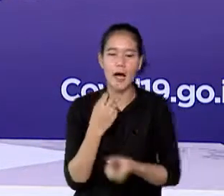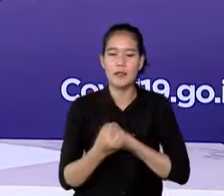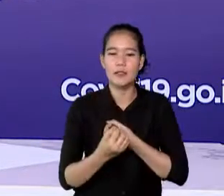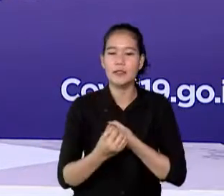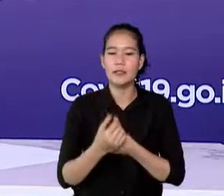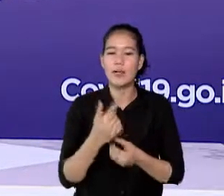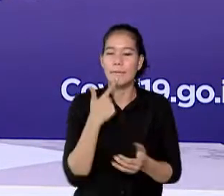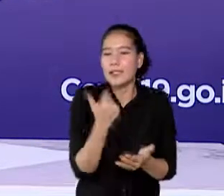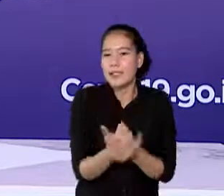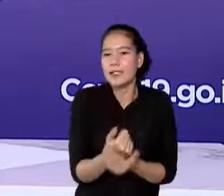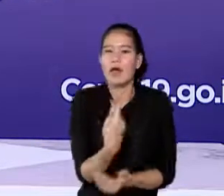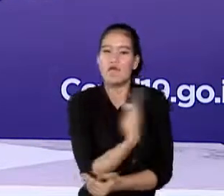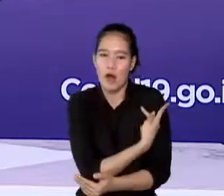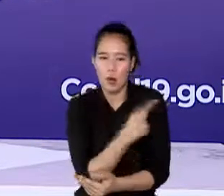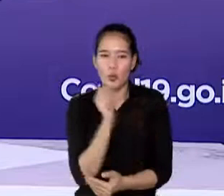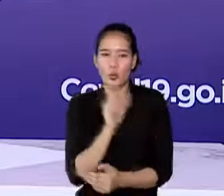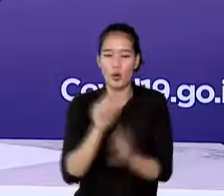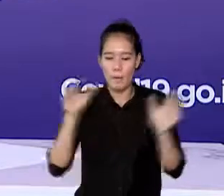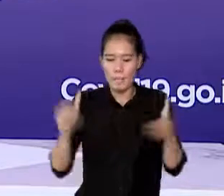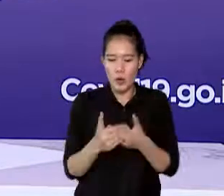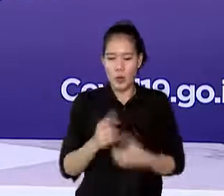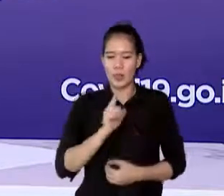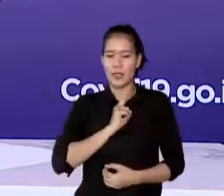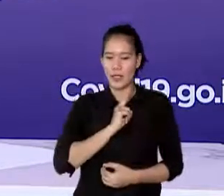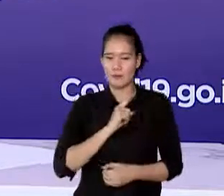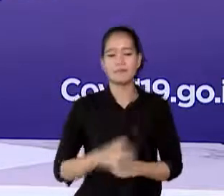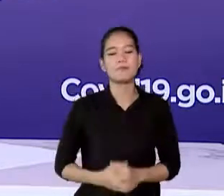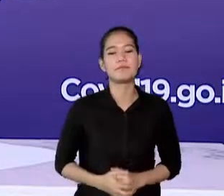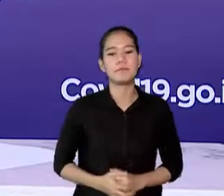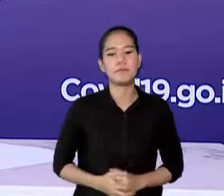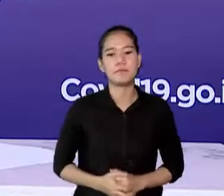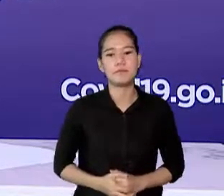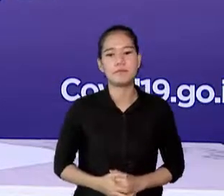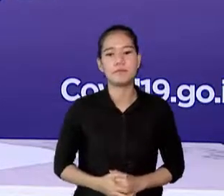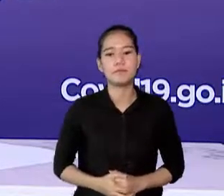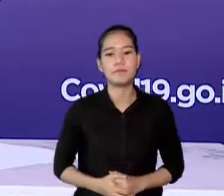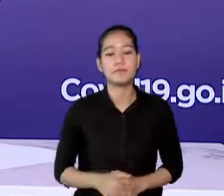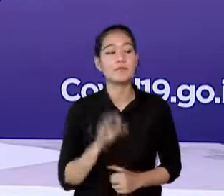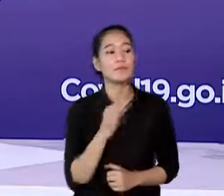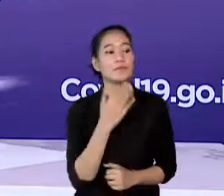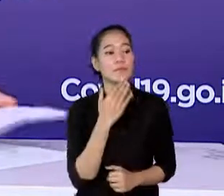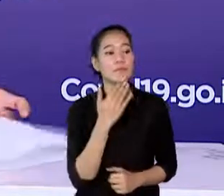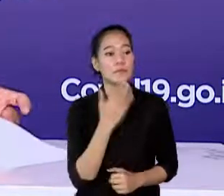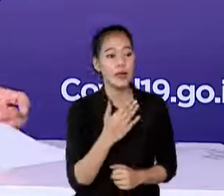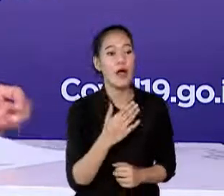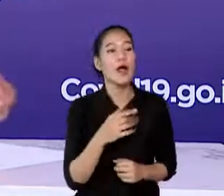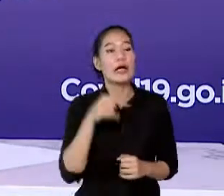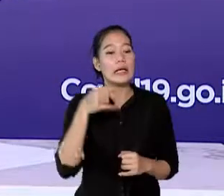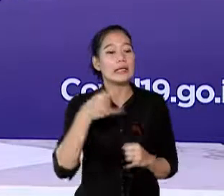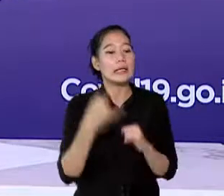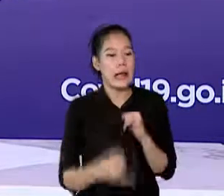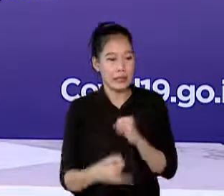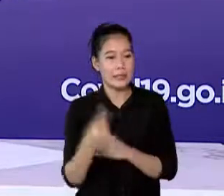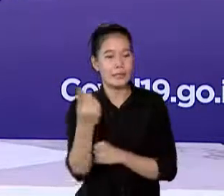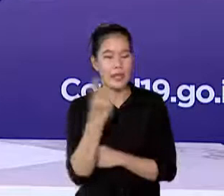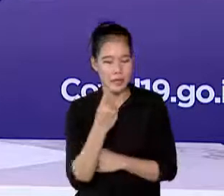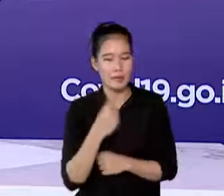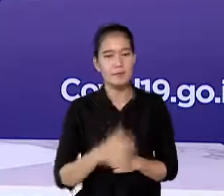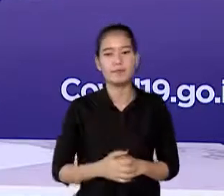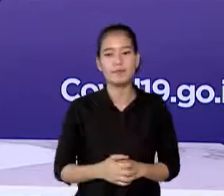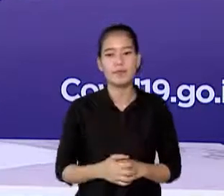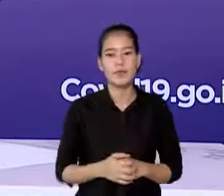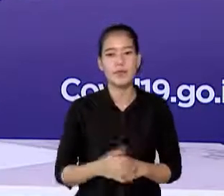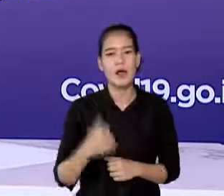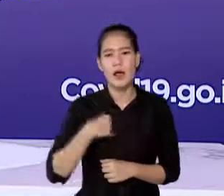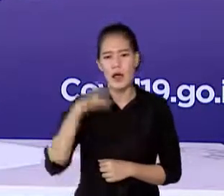the vaccinations to protect themselves from COVID-19. Okay, Professor, last one from Asia Times.